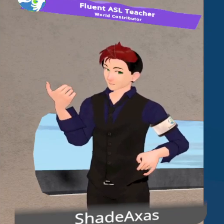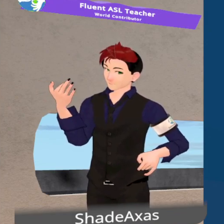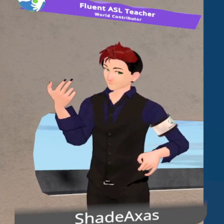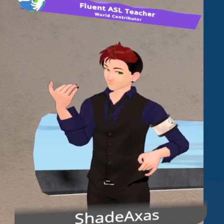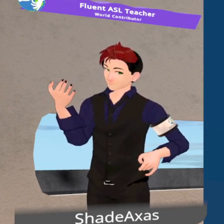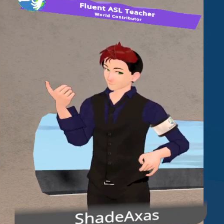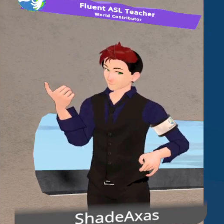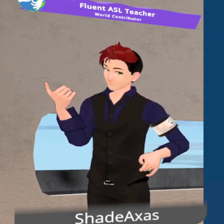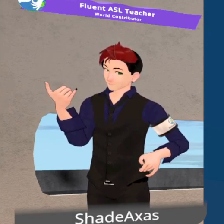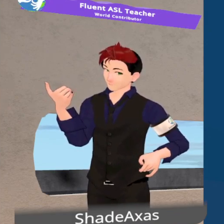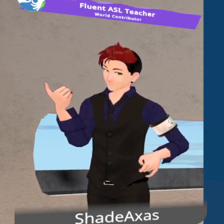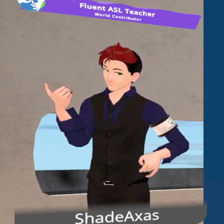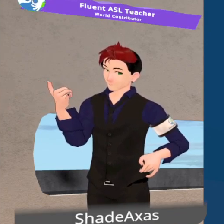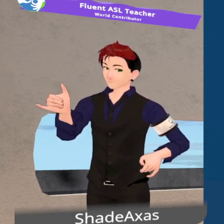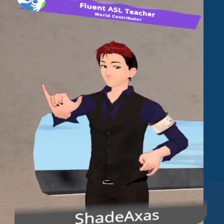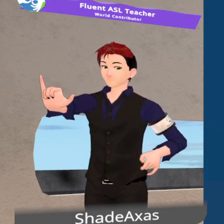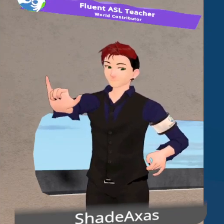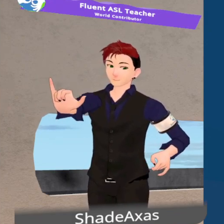not working now?